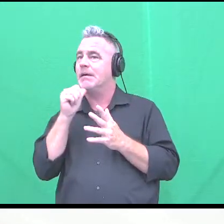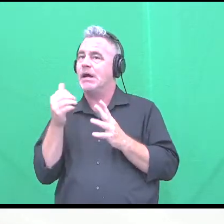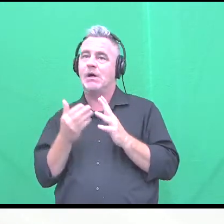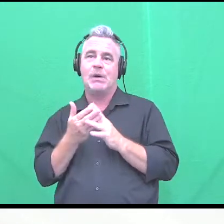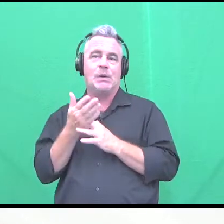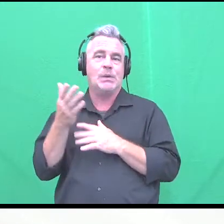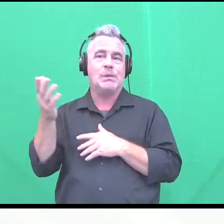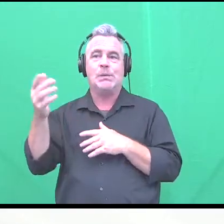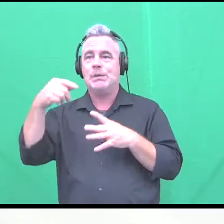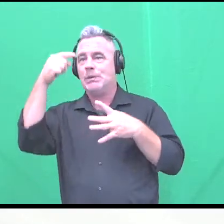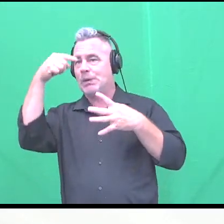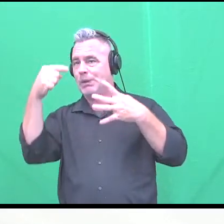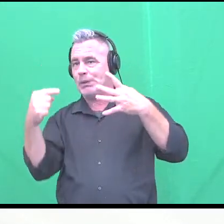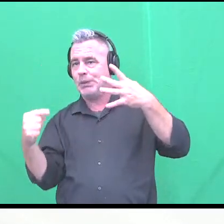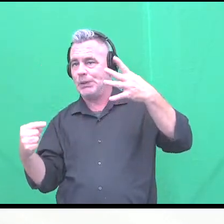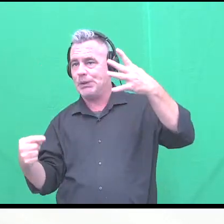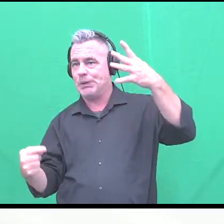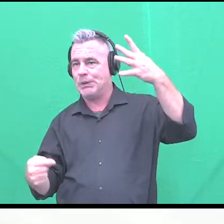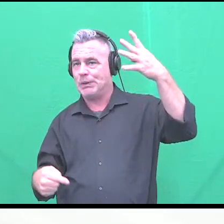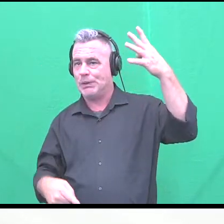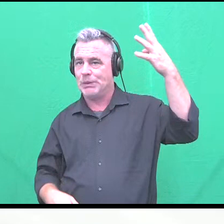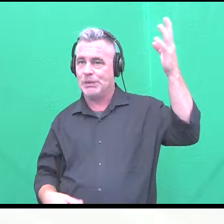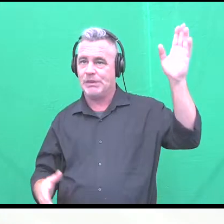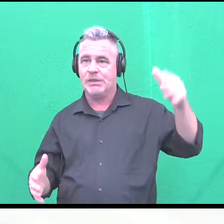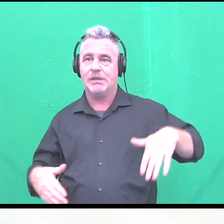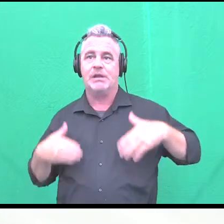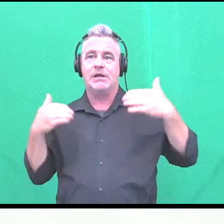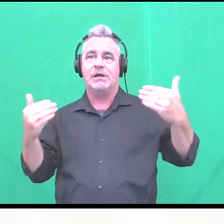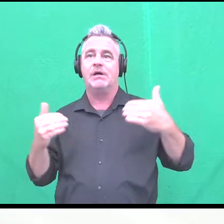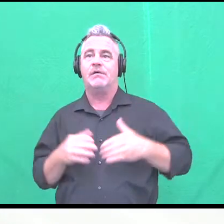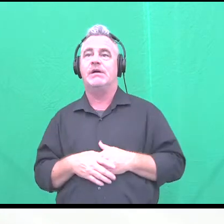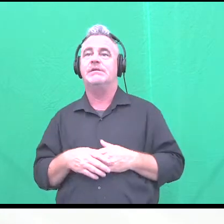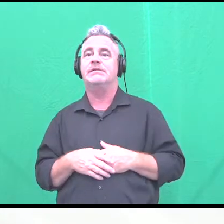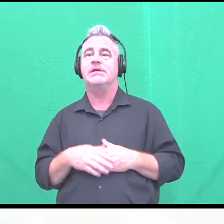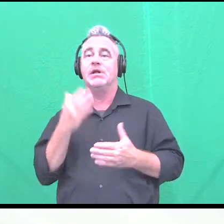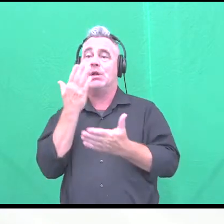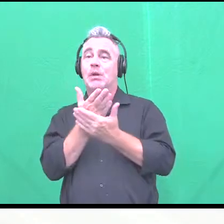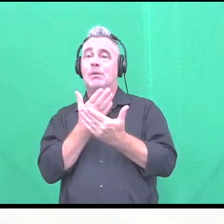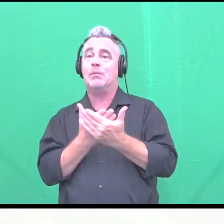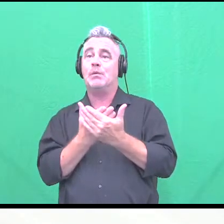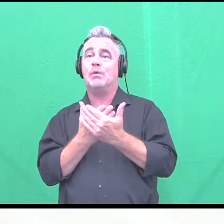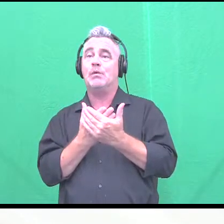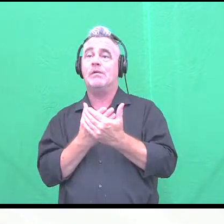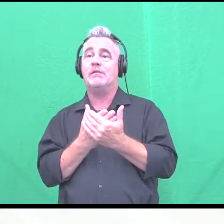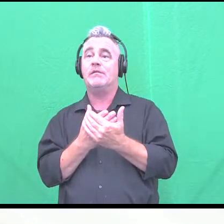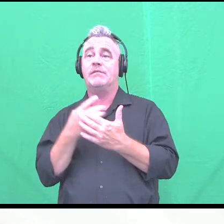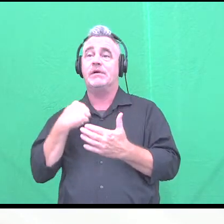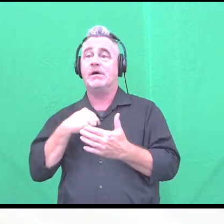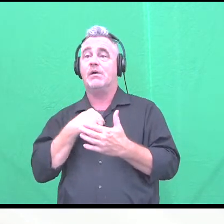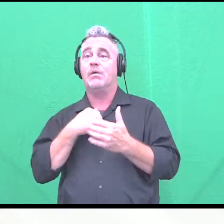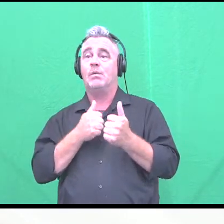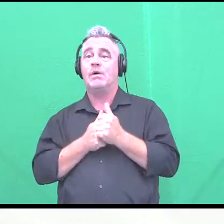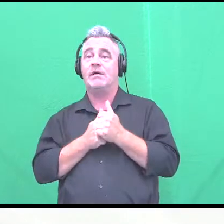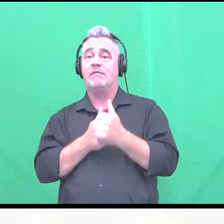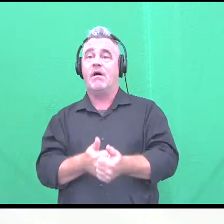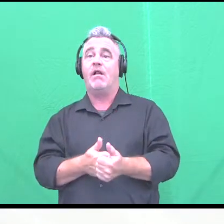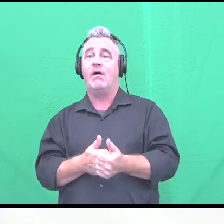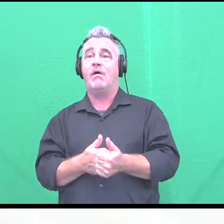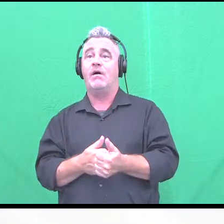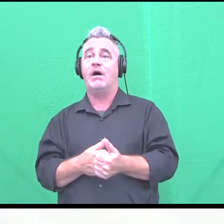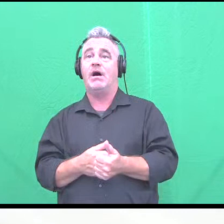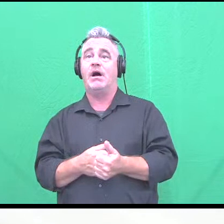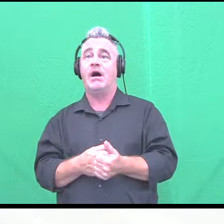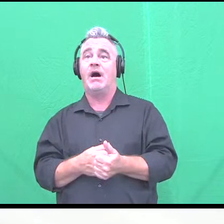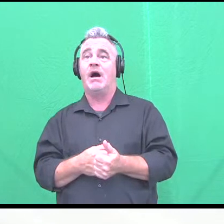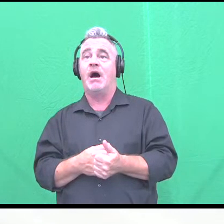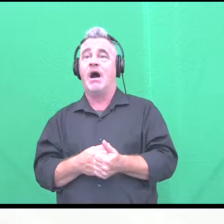indicators. I'm going to instead just give you the evidence of compliance. So number 1 is around